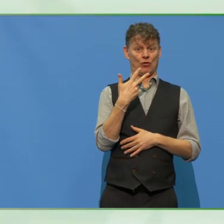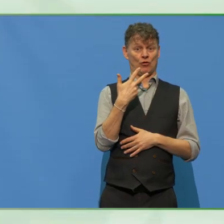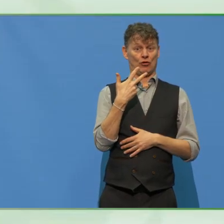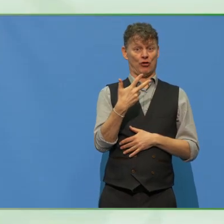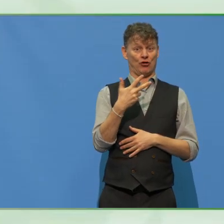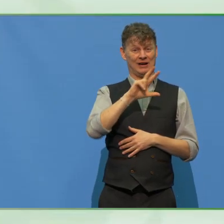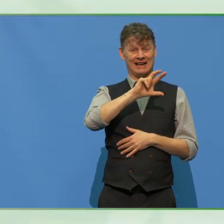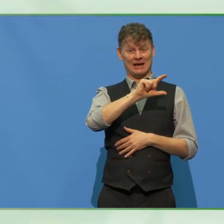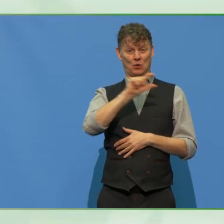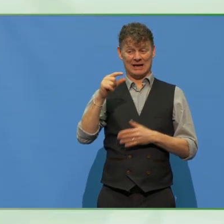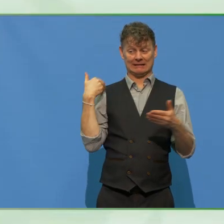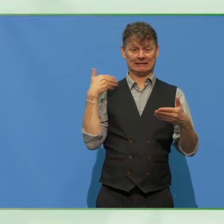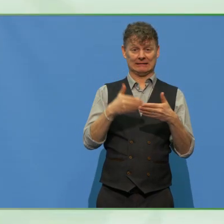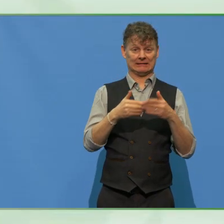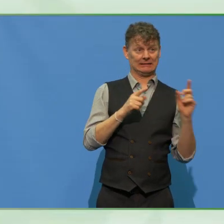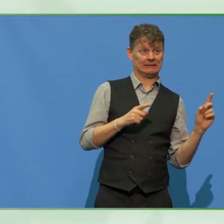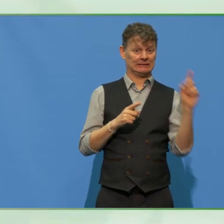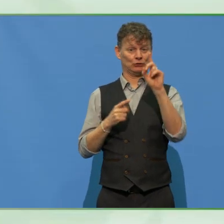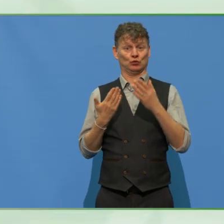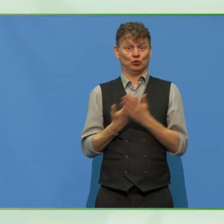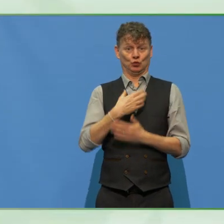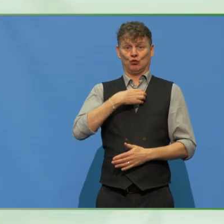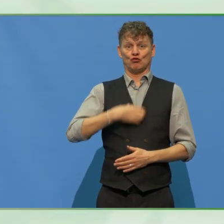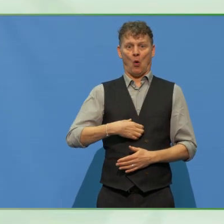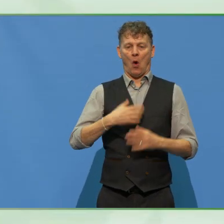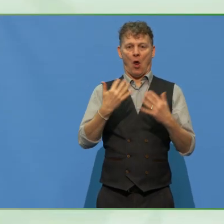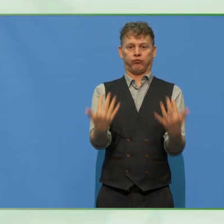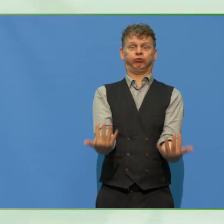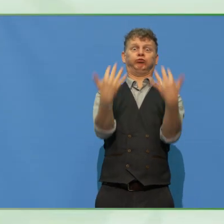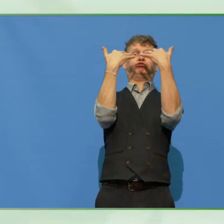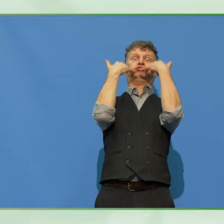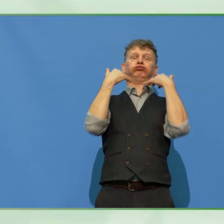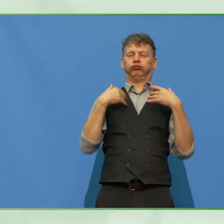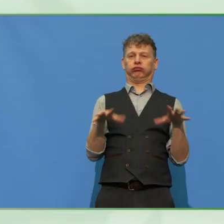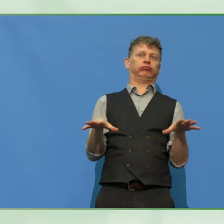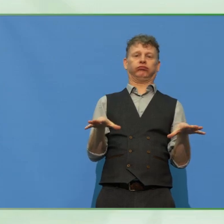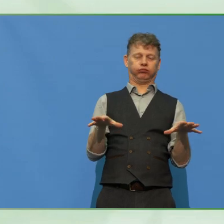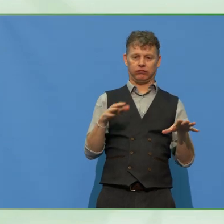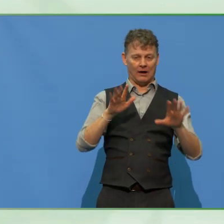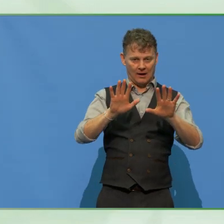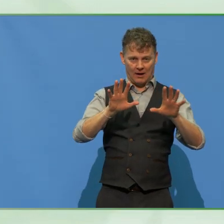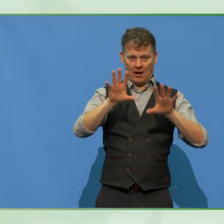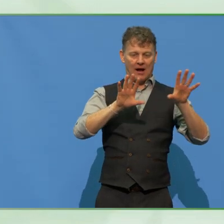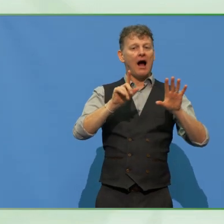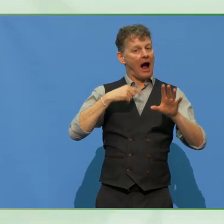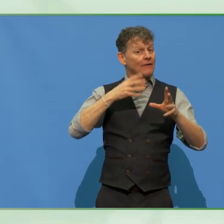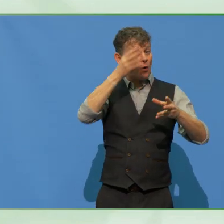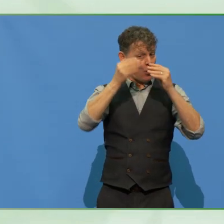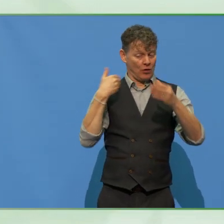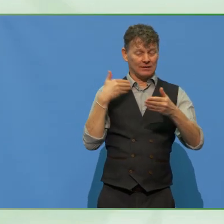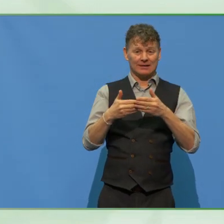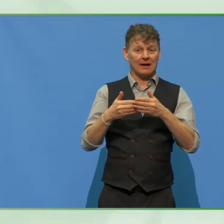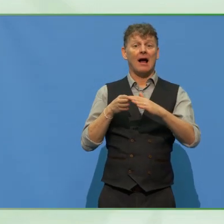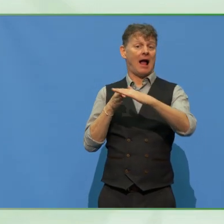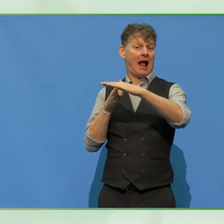American analogy for you. But here's what I've learned so far. I think accessibility has never been more